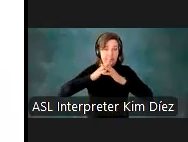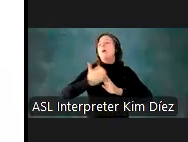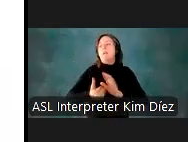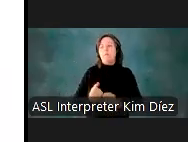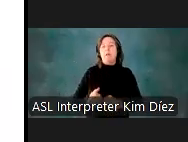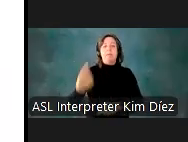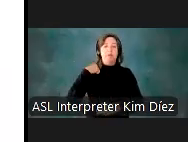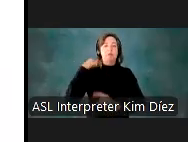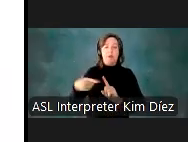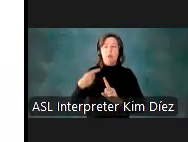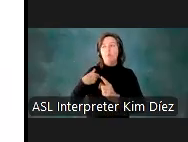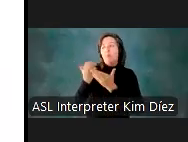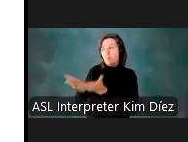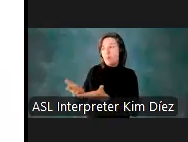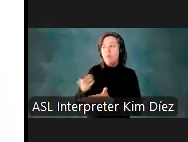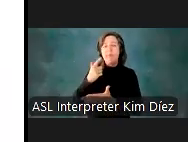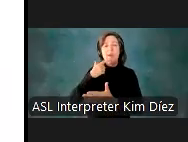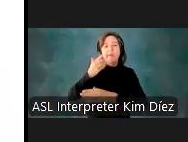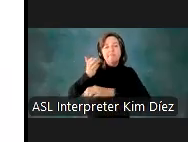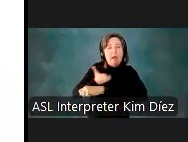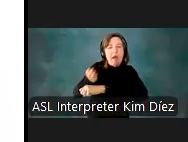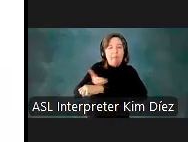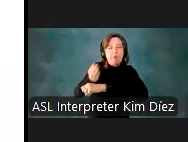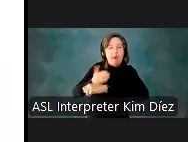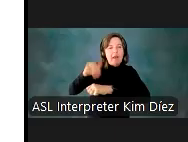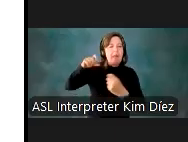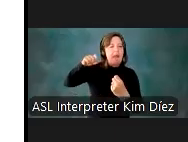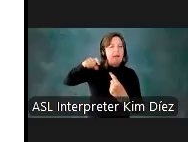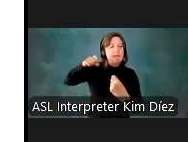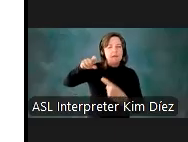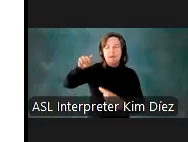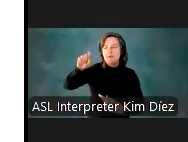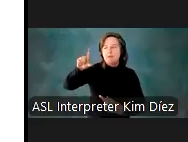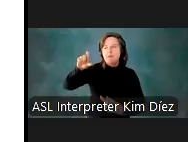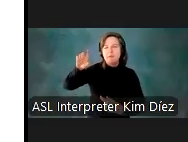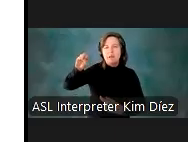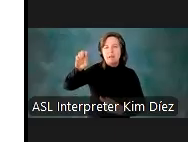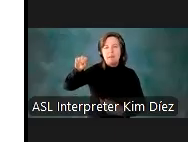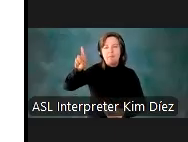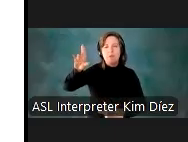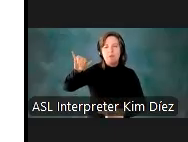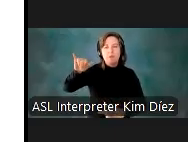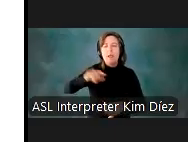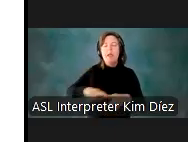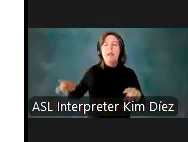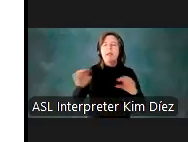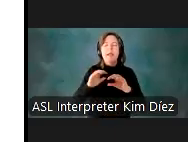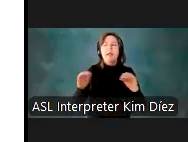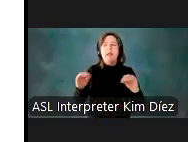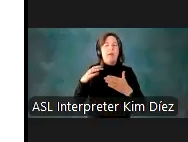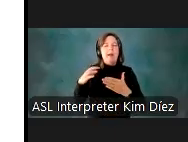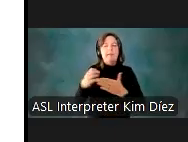is great. We upgraded the telemetry, but we didn't get a chance to harden and replace the